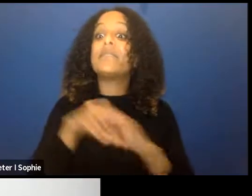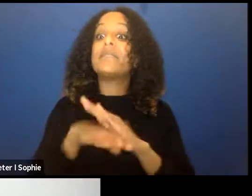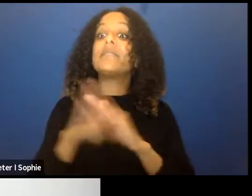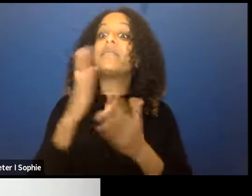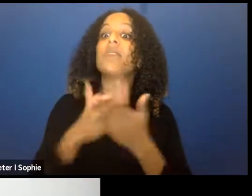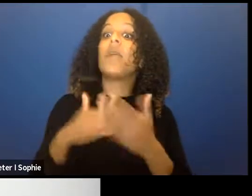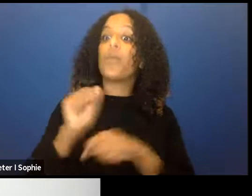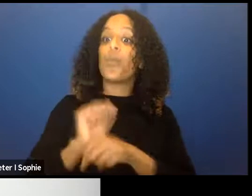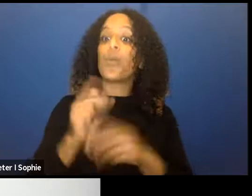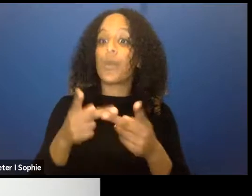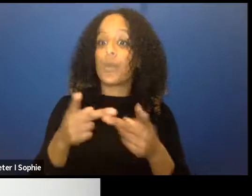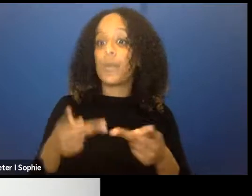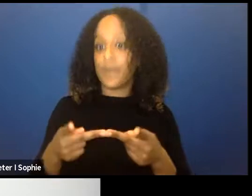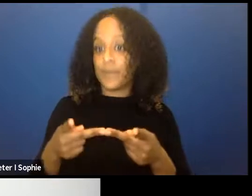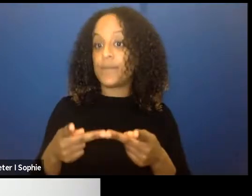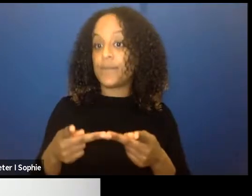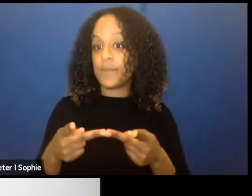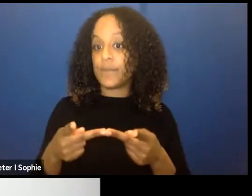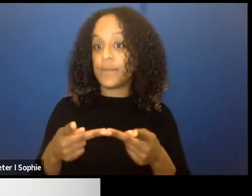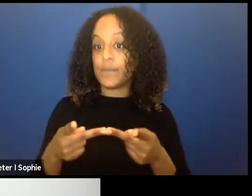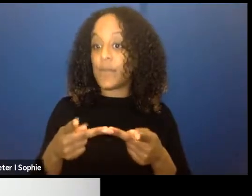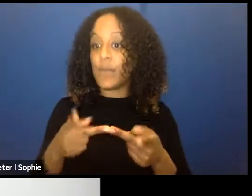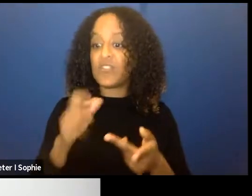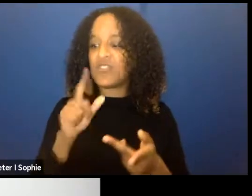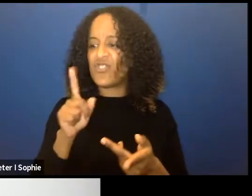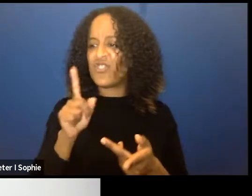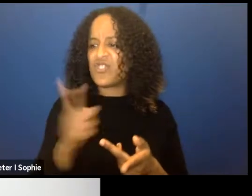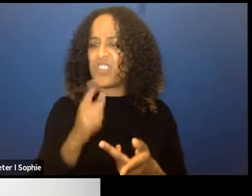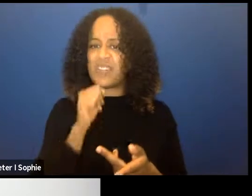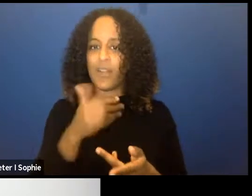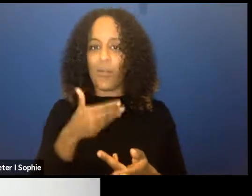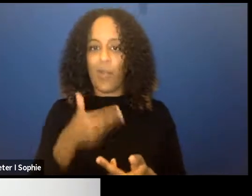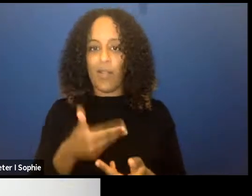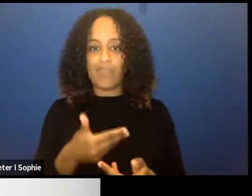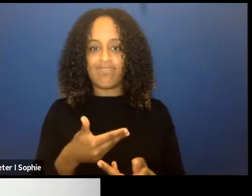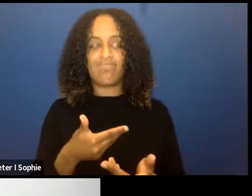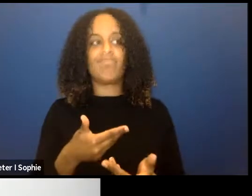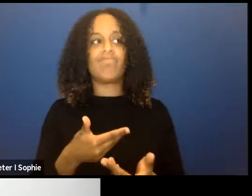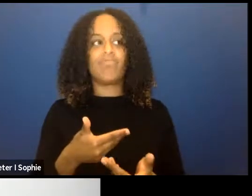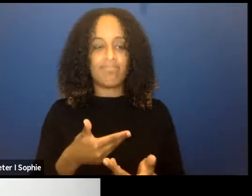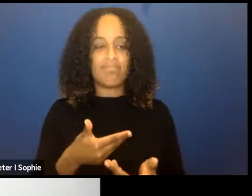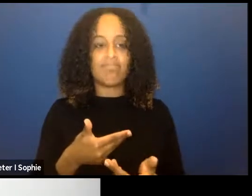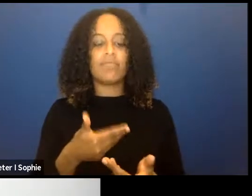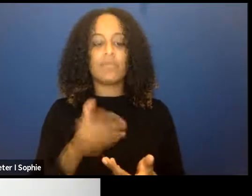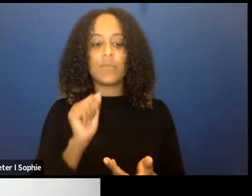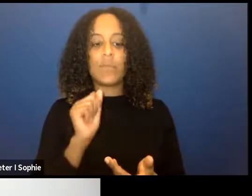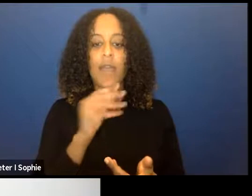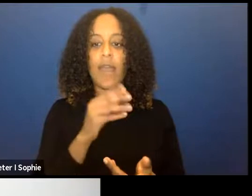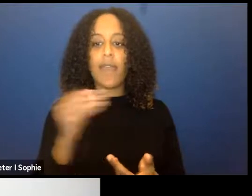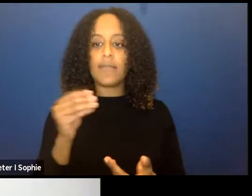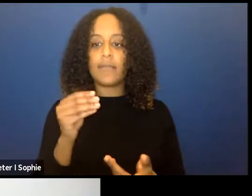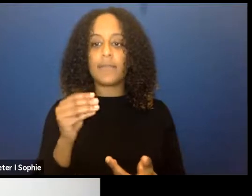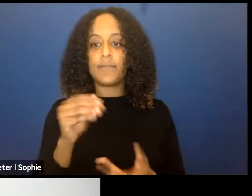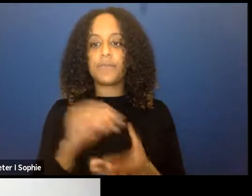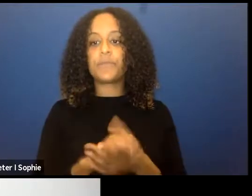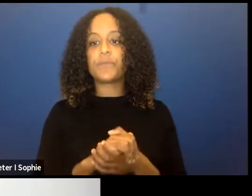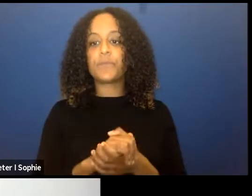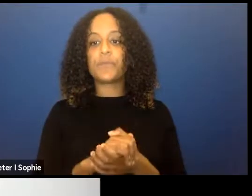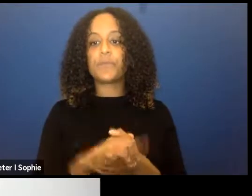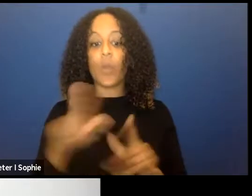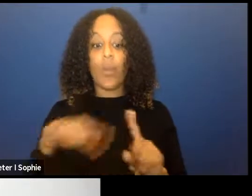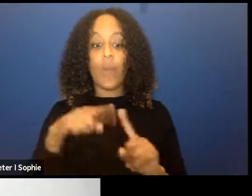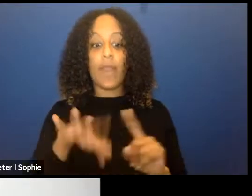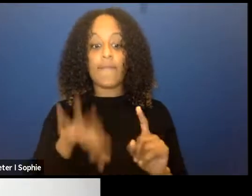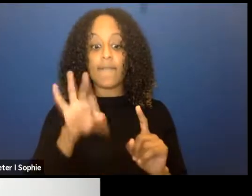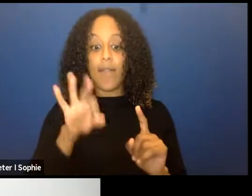workplaces where that just wasn't welcomed. And when I found